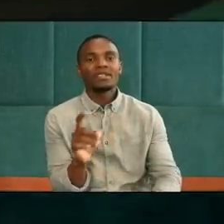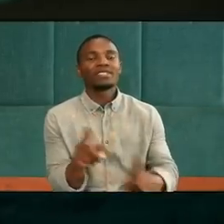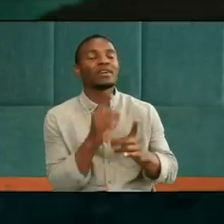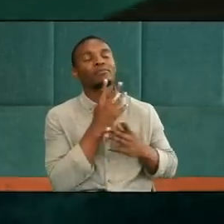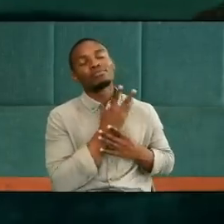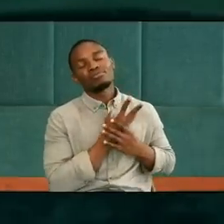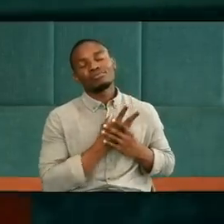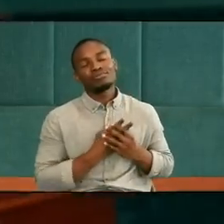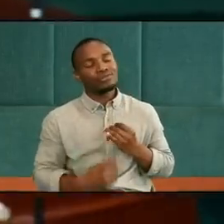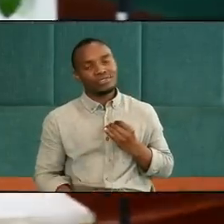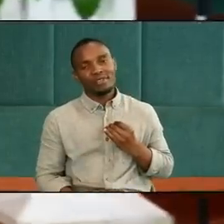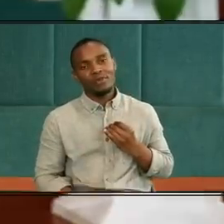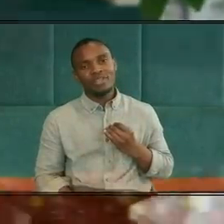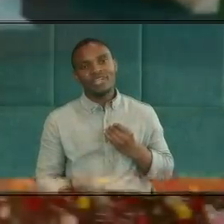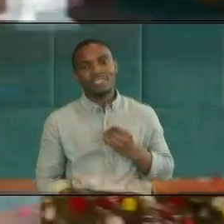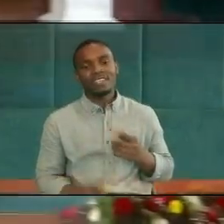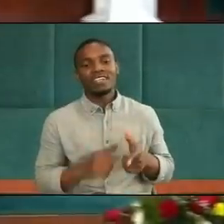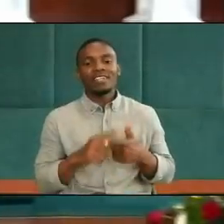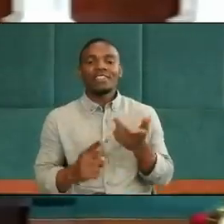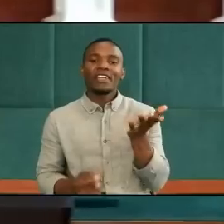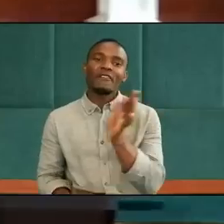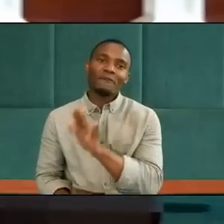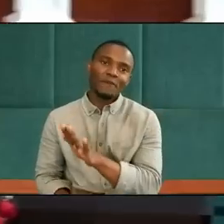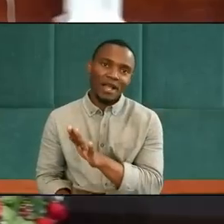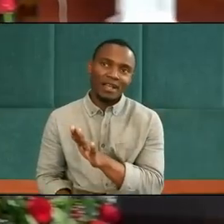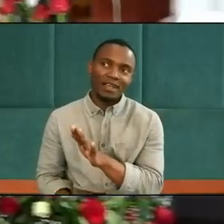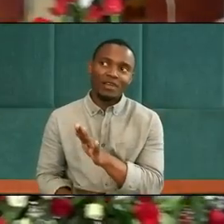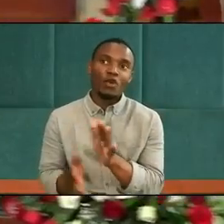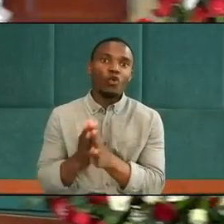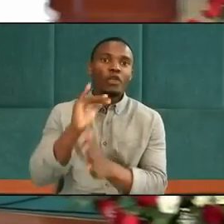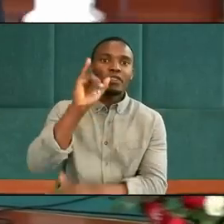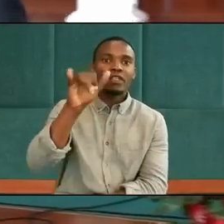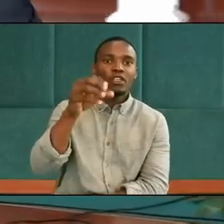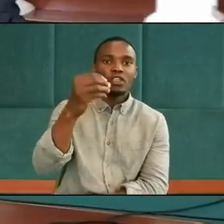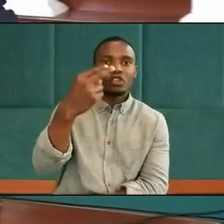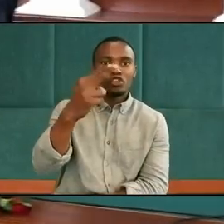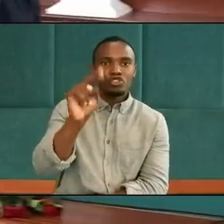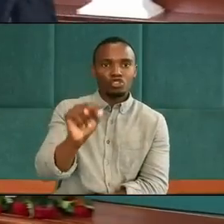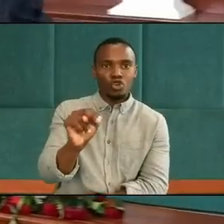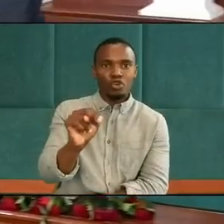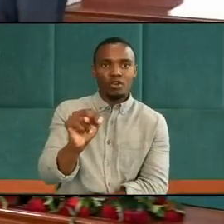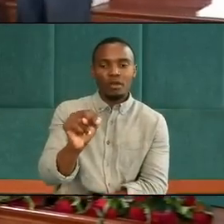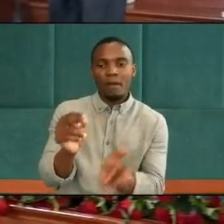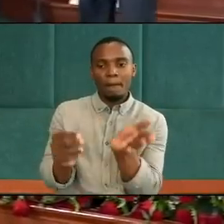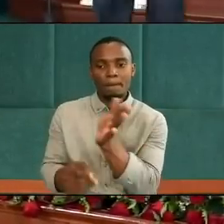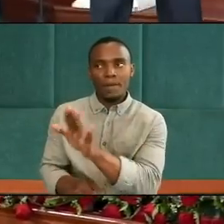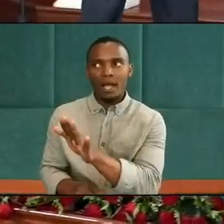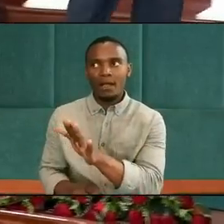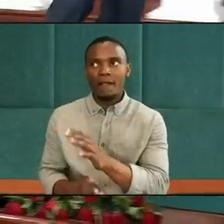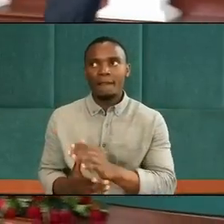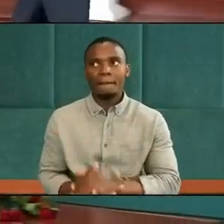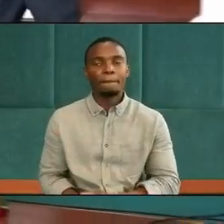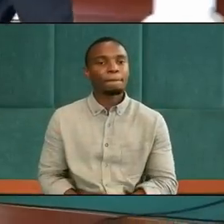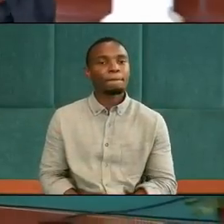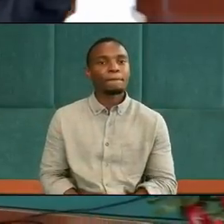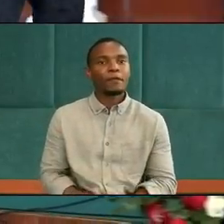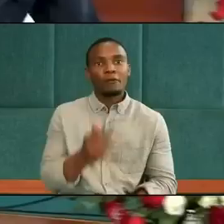Disappointed, he went back. He and John went back to their room. No Jesus.